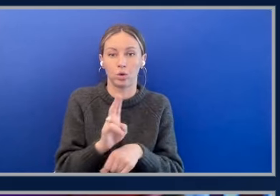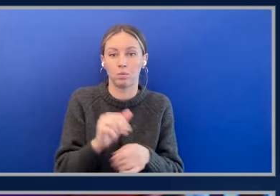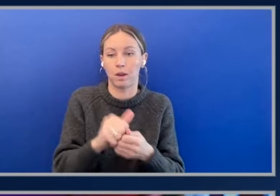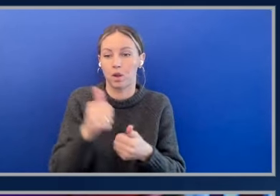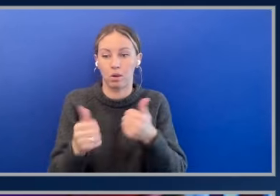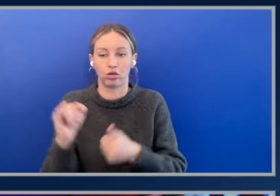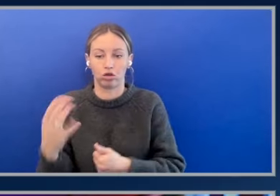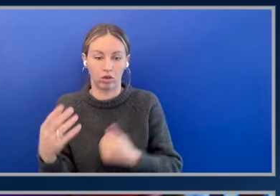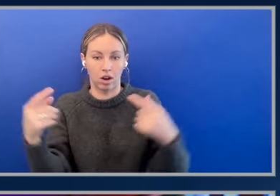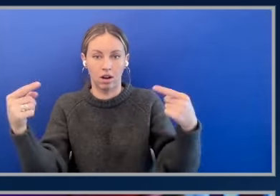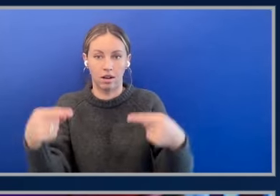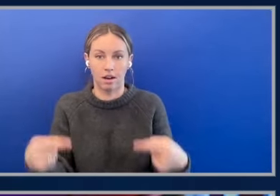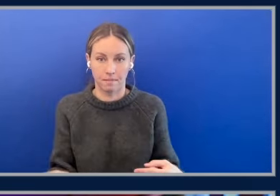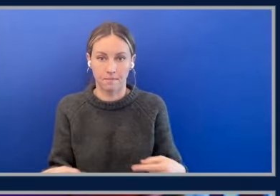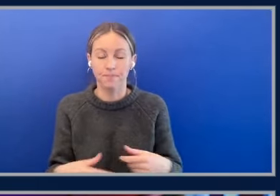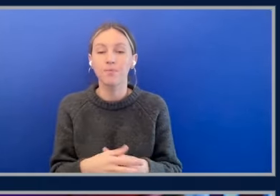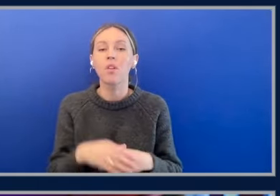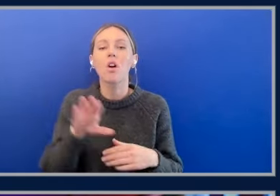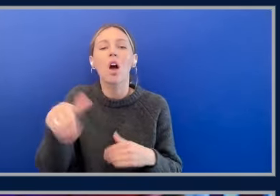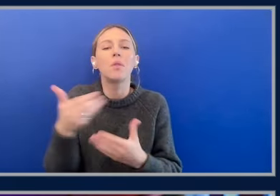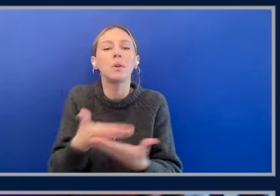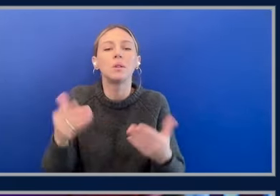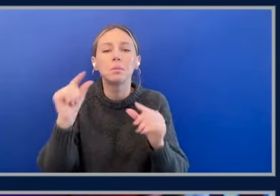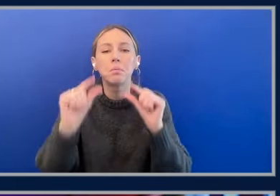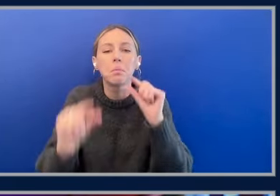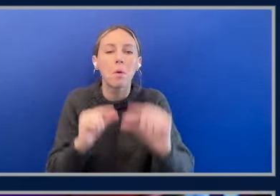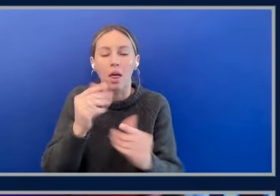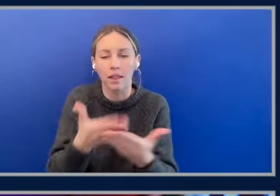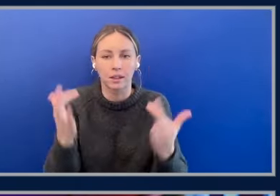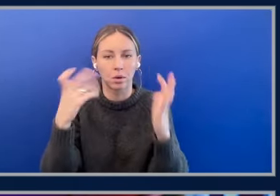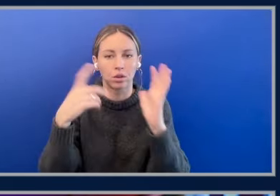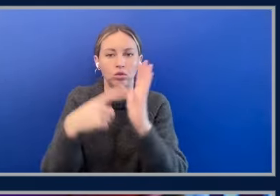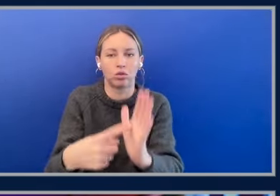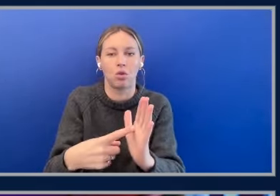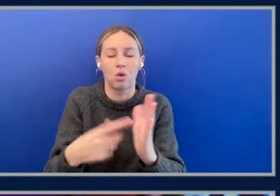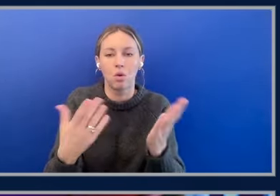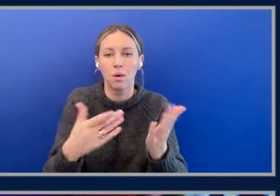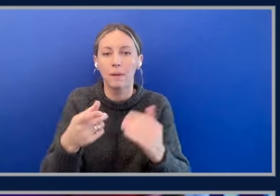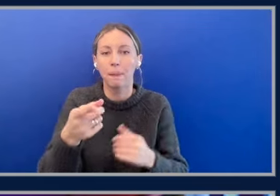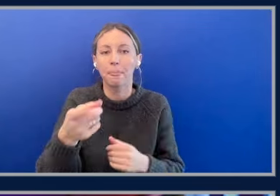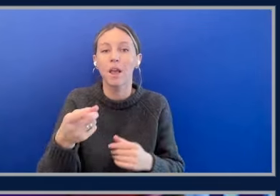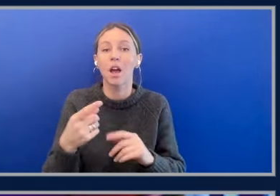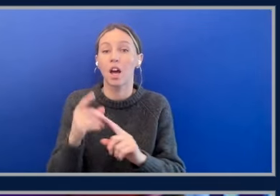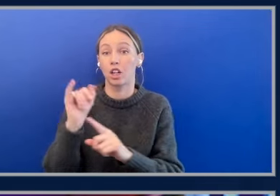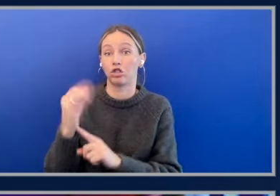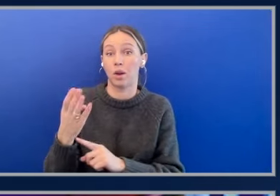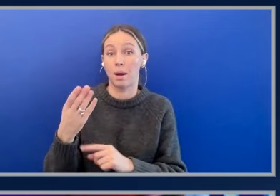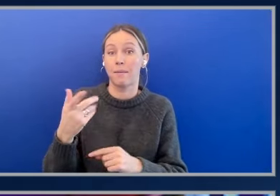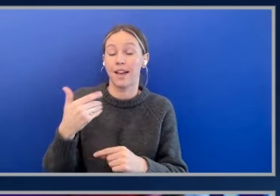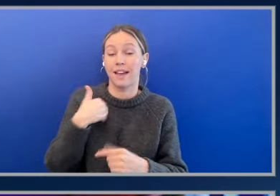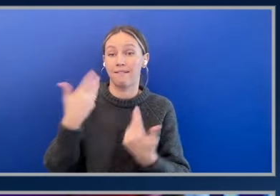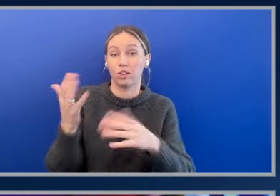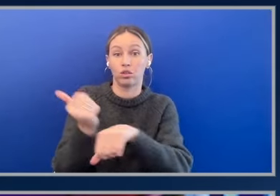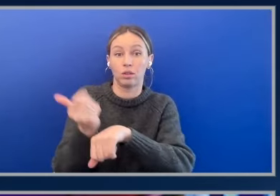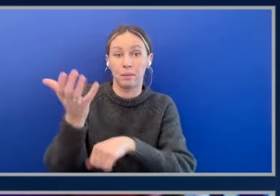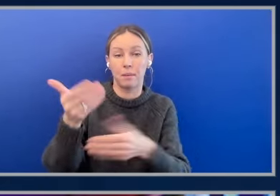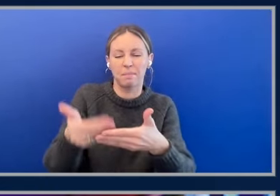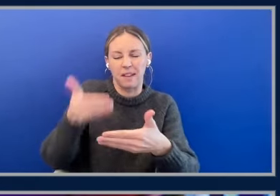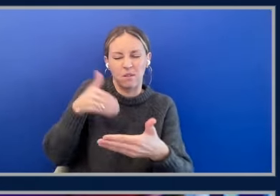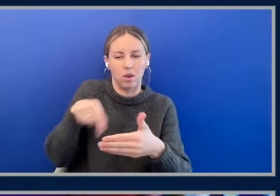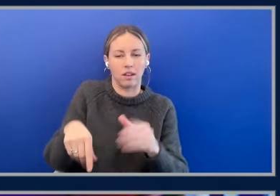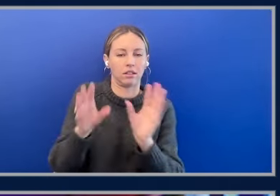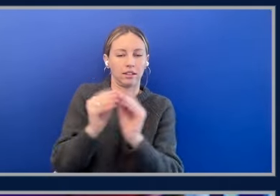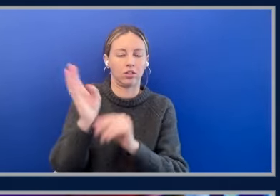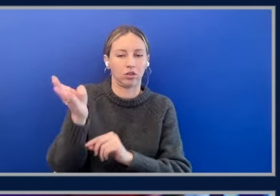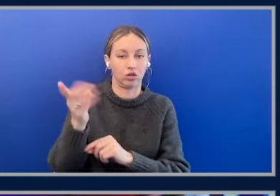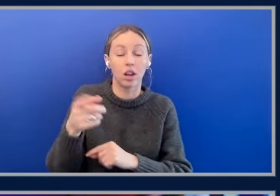And another little things that I want to show you is a job that I have submitted before this session